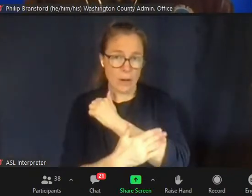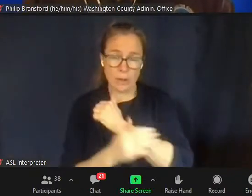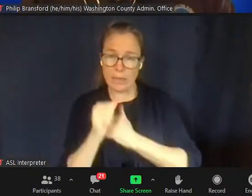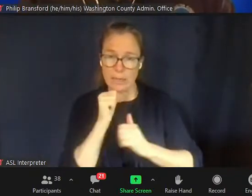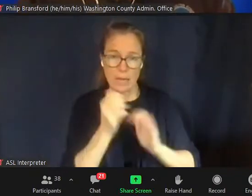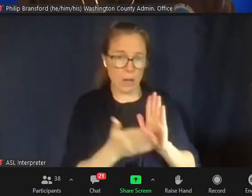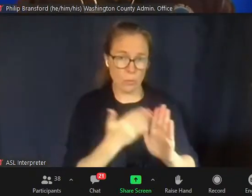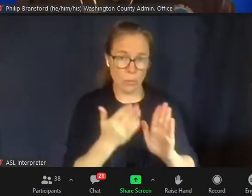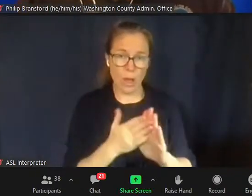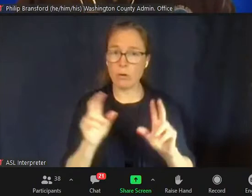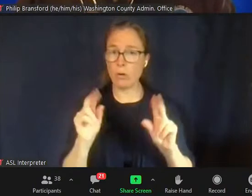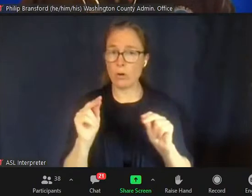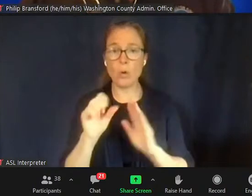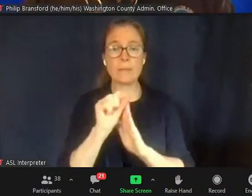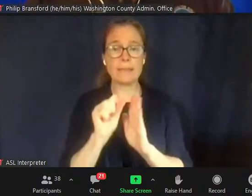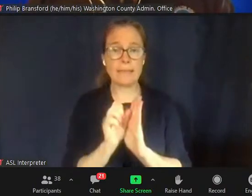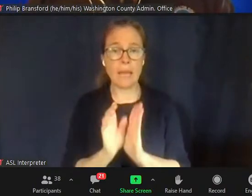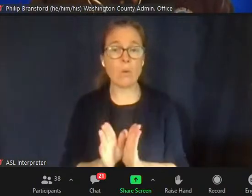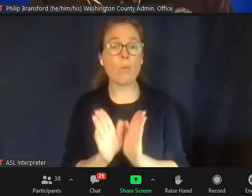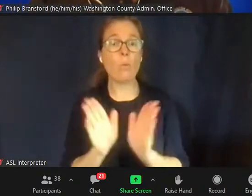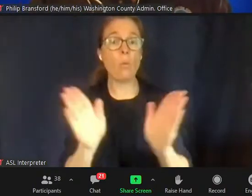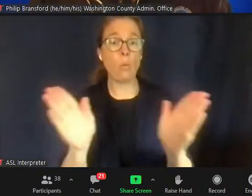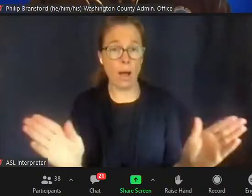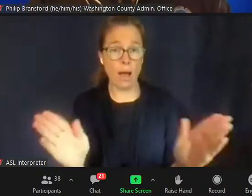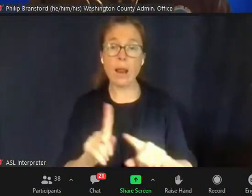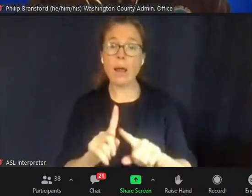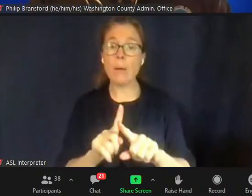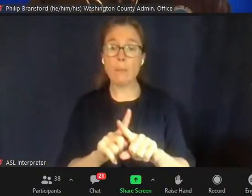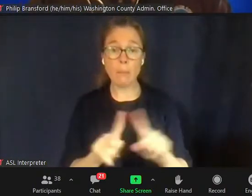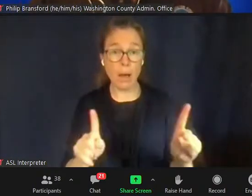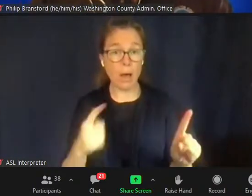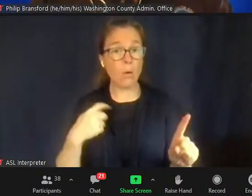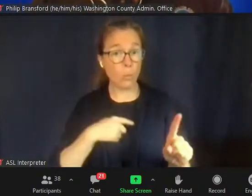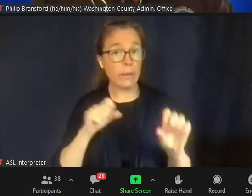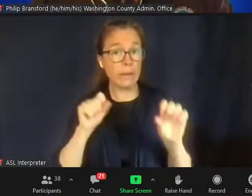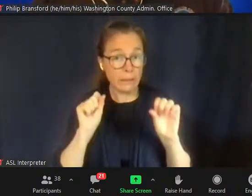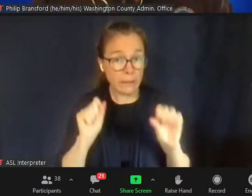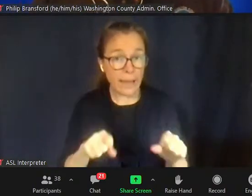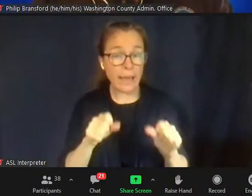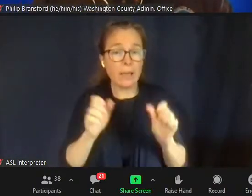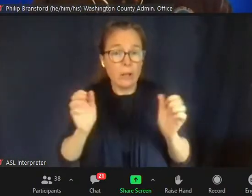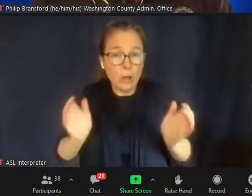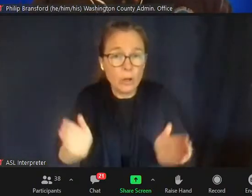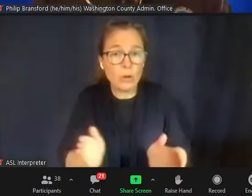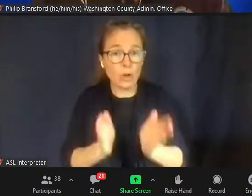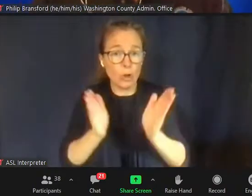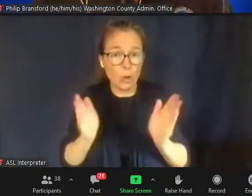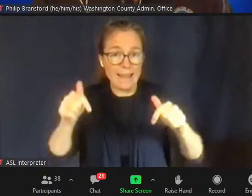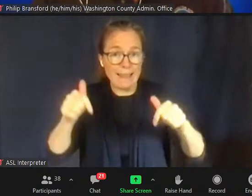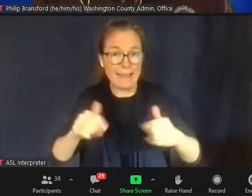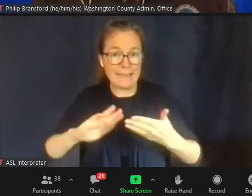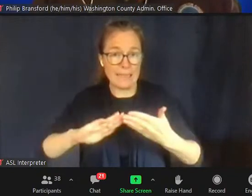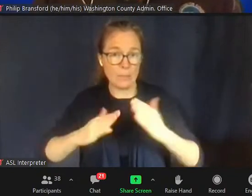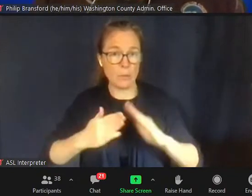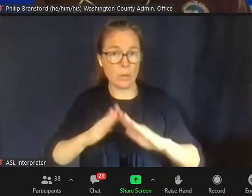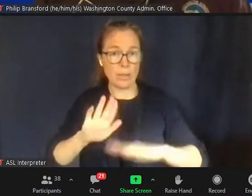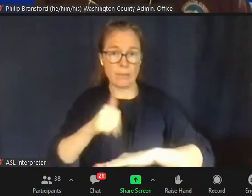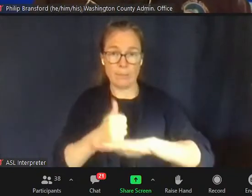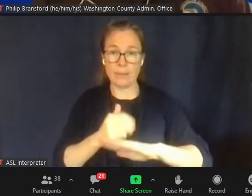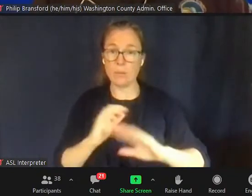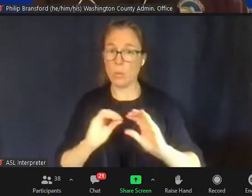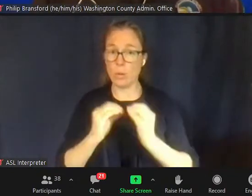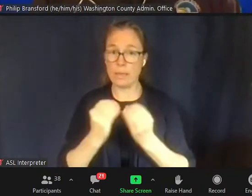Bruce Bartlett suggested, we can certainly encourage our community-based